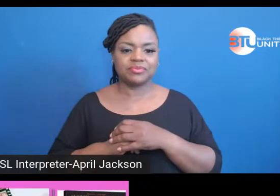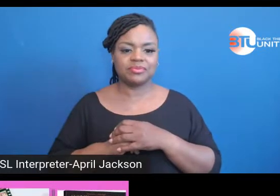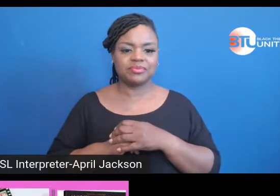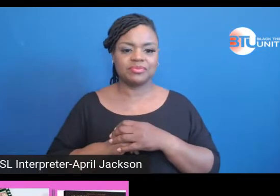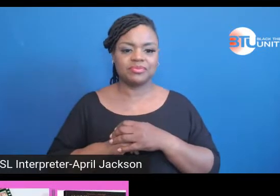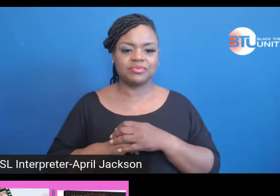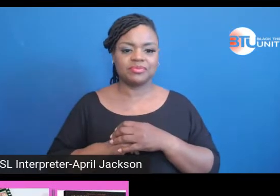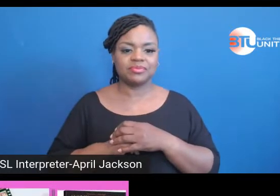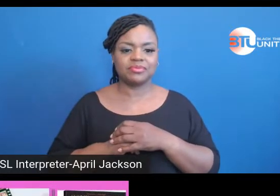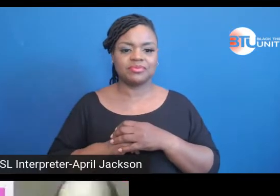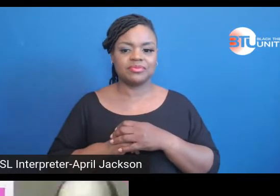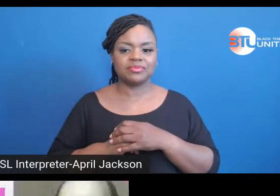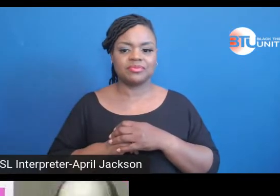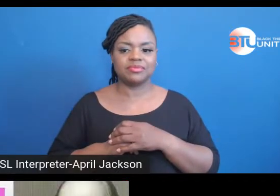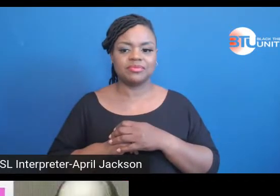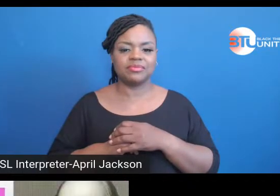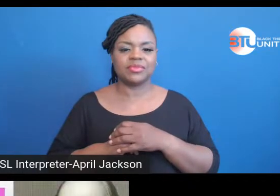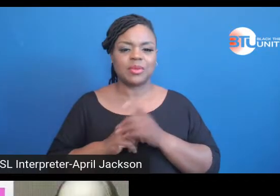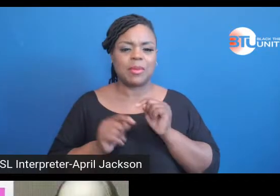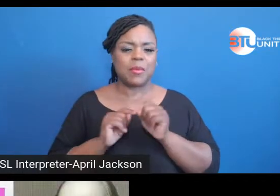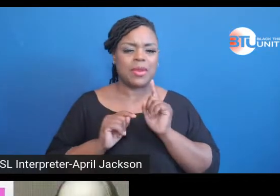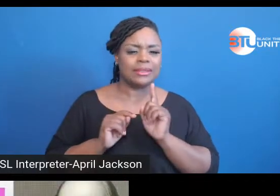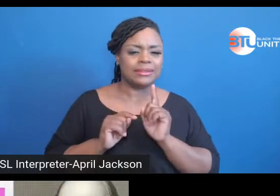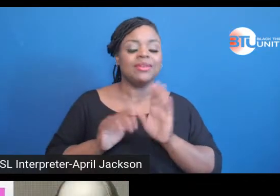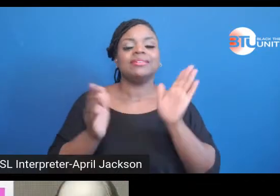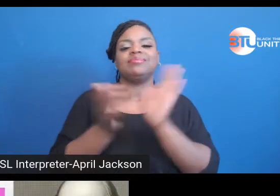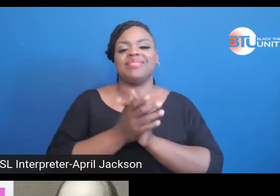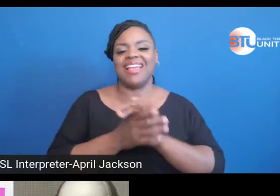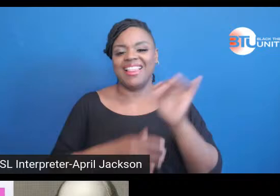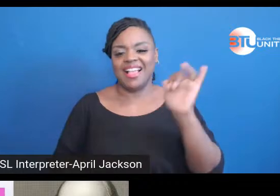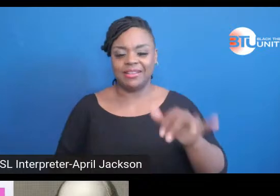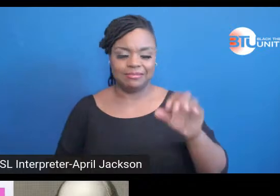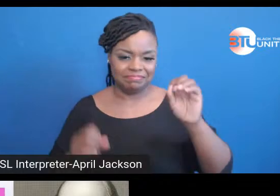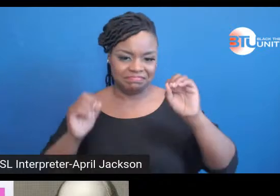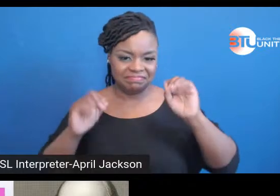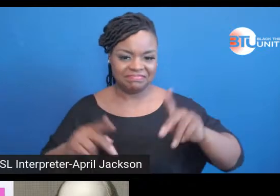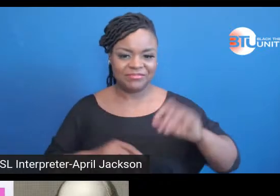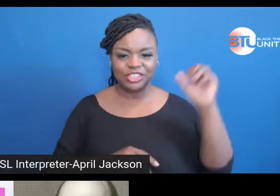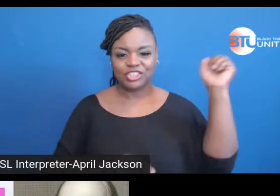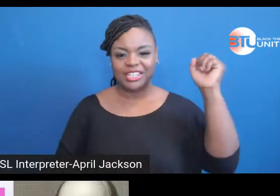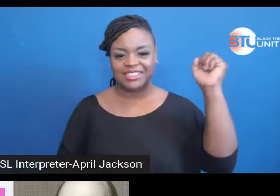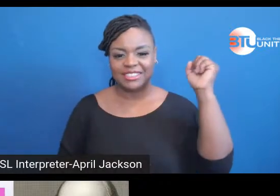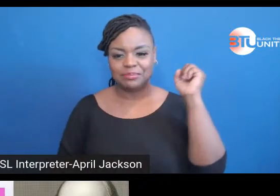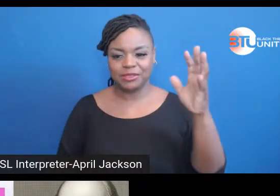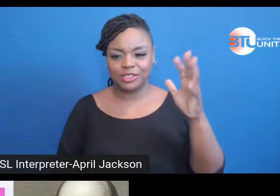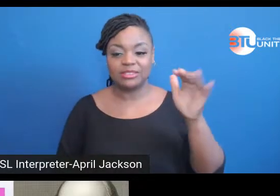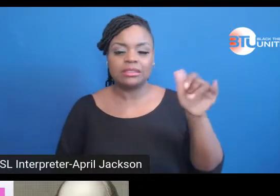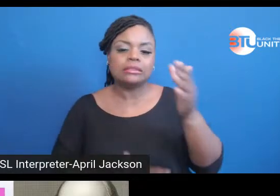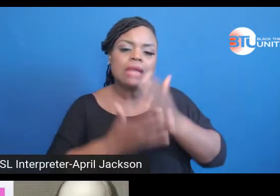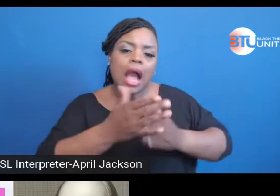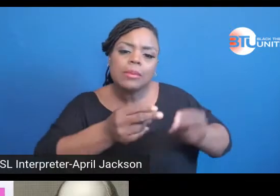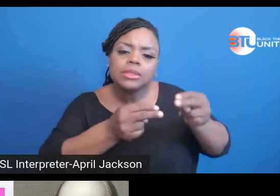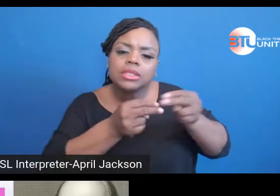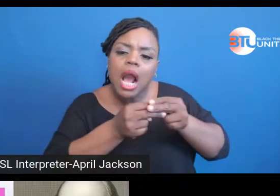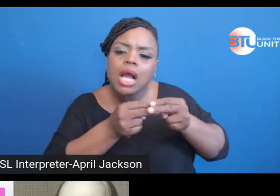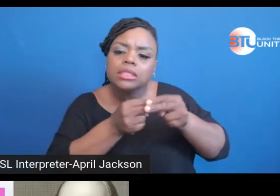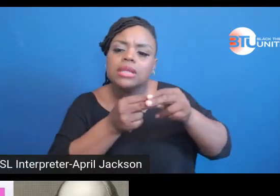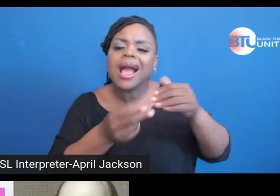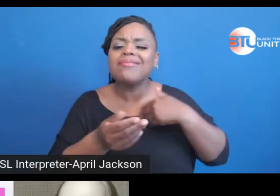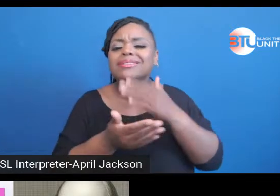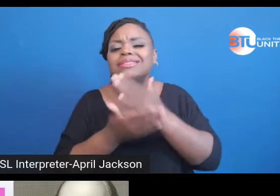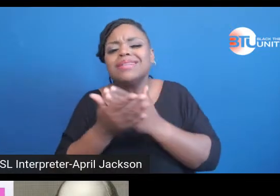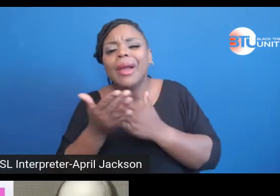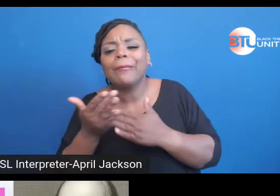Go back one. Let's go back to William Shakespeare. I'm going to skip over some other slides. That we have some things in here that are really very,